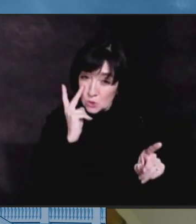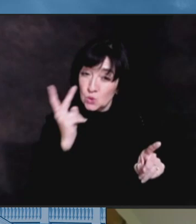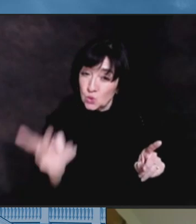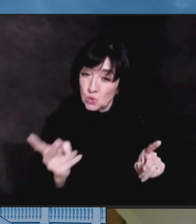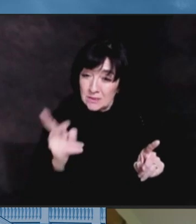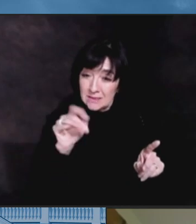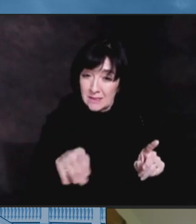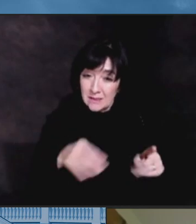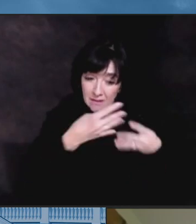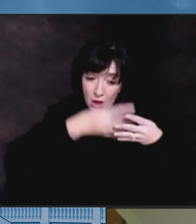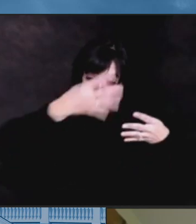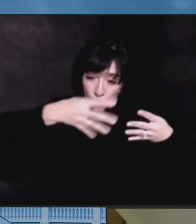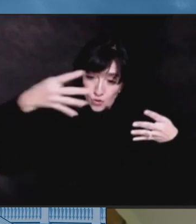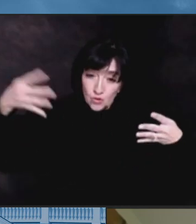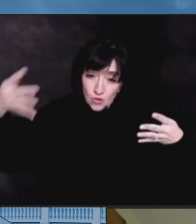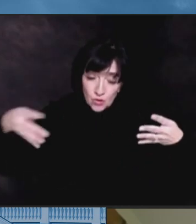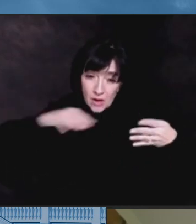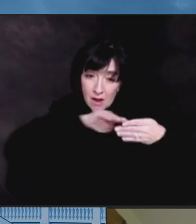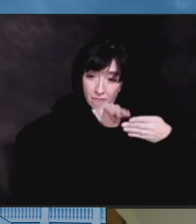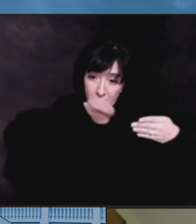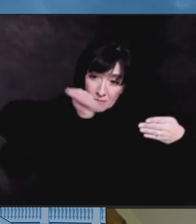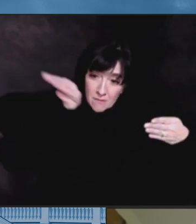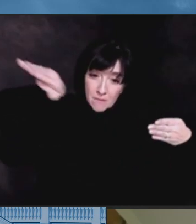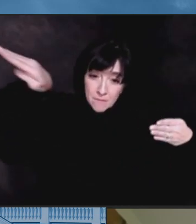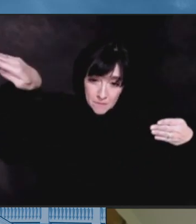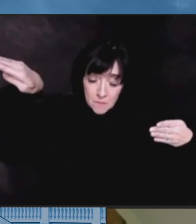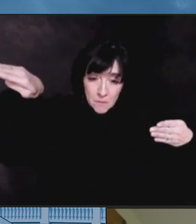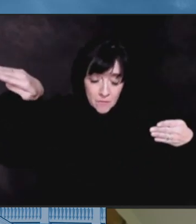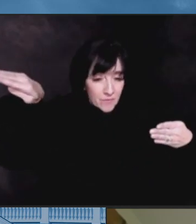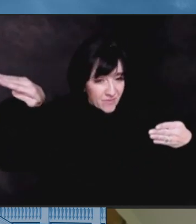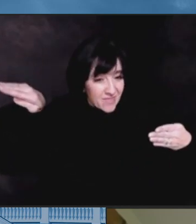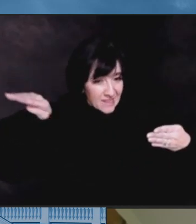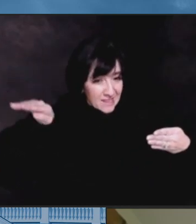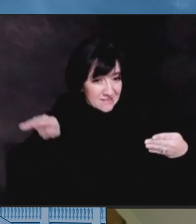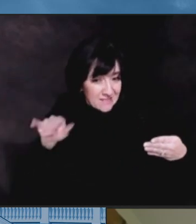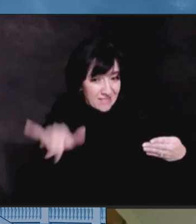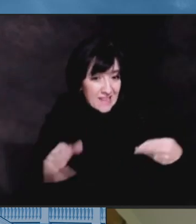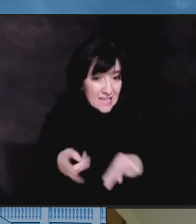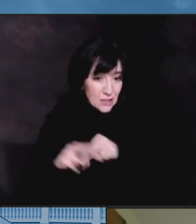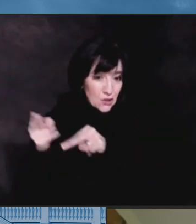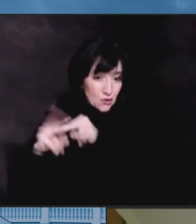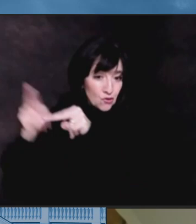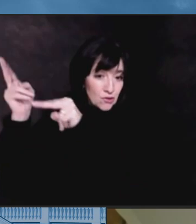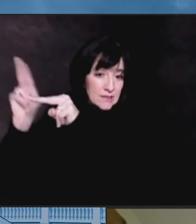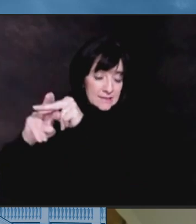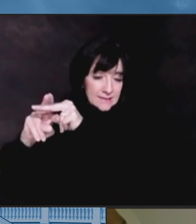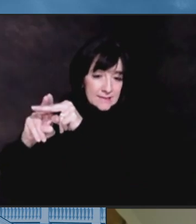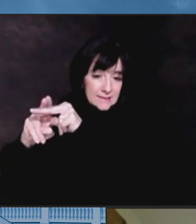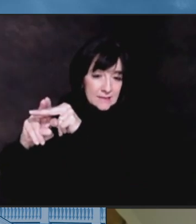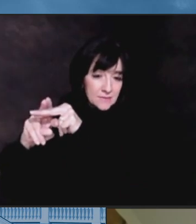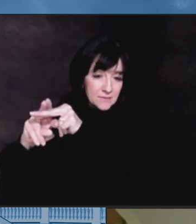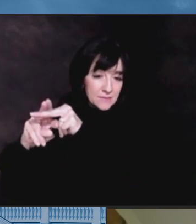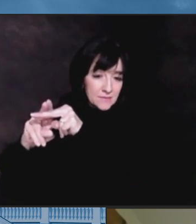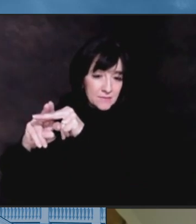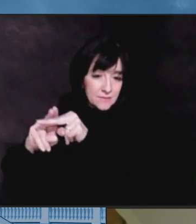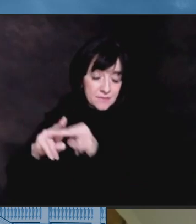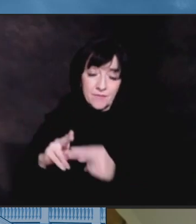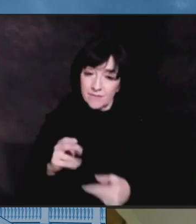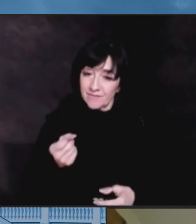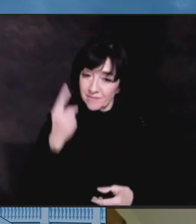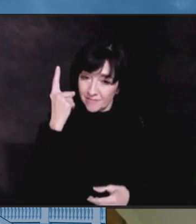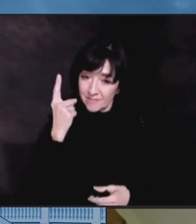cases, they're increasing significantly, as are hospitalizations, but our death curve is